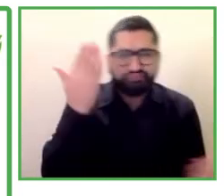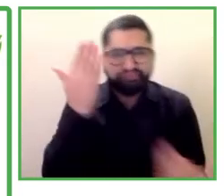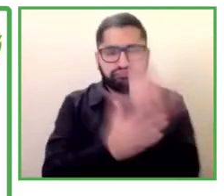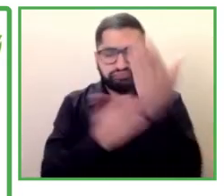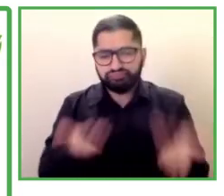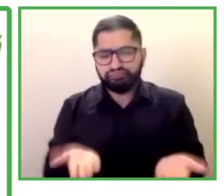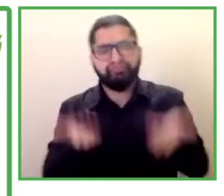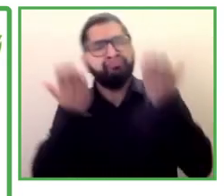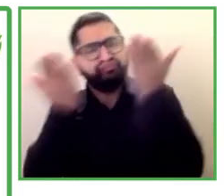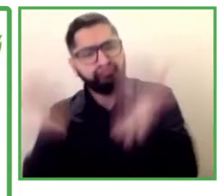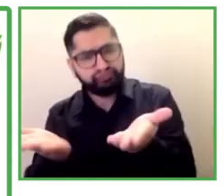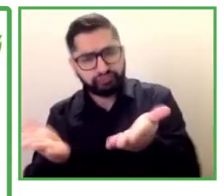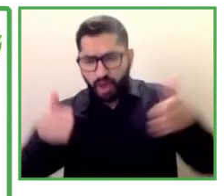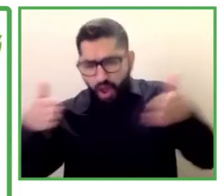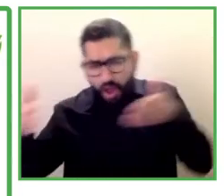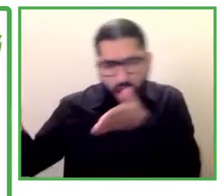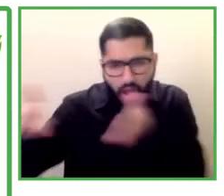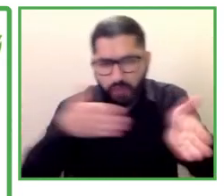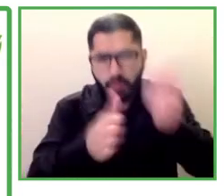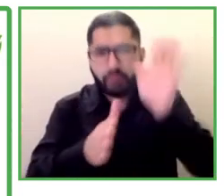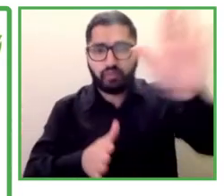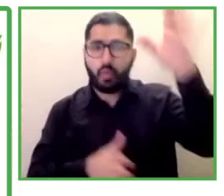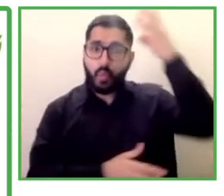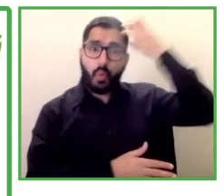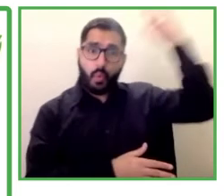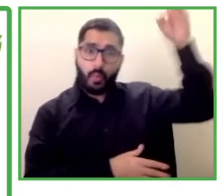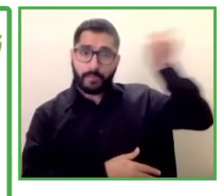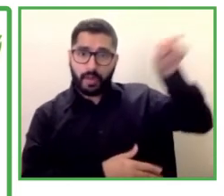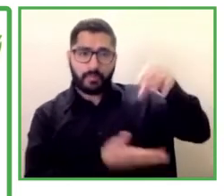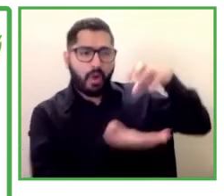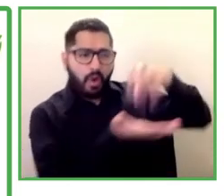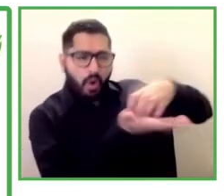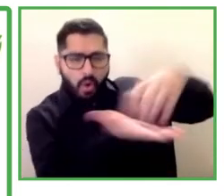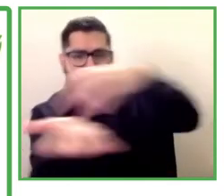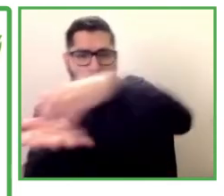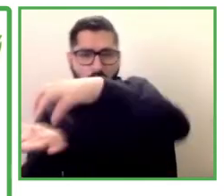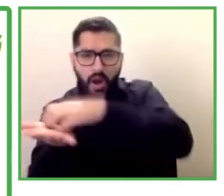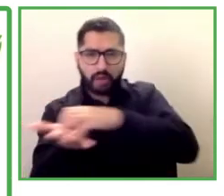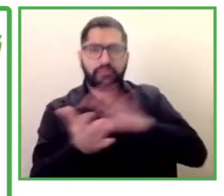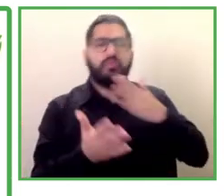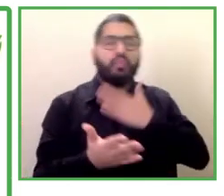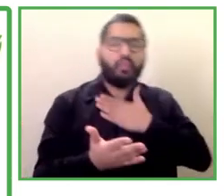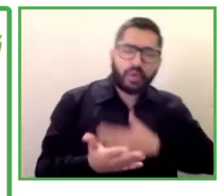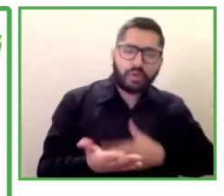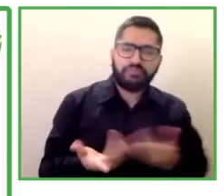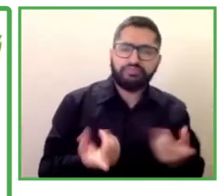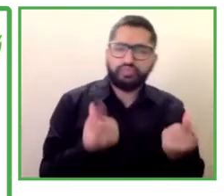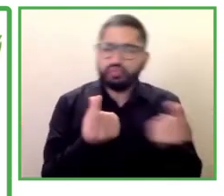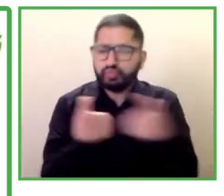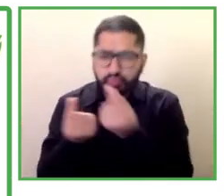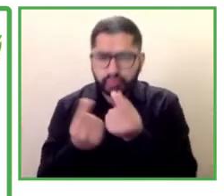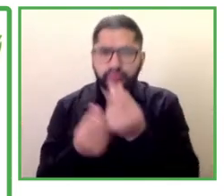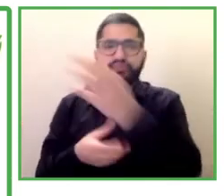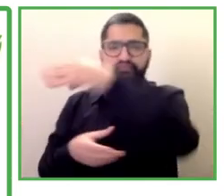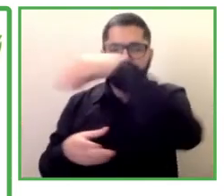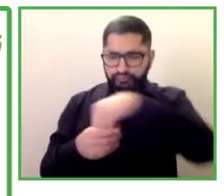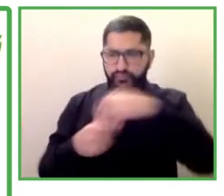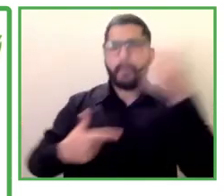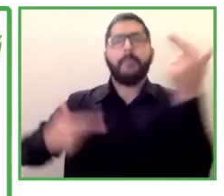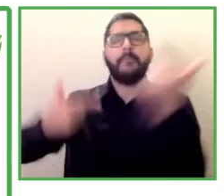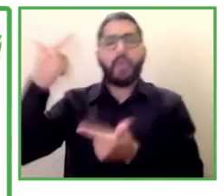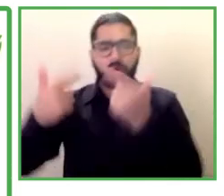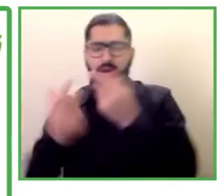around the employment of people with disabilities. And through the provision of customizable options that account for these state and